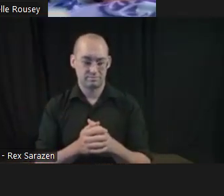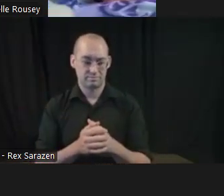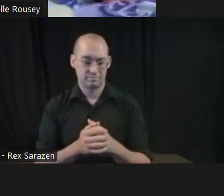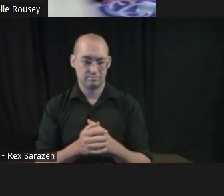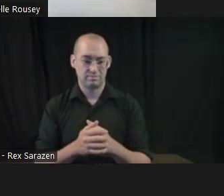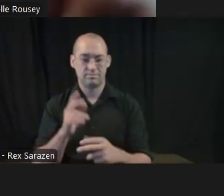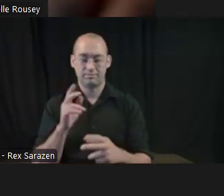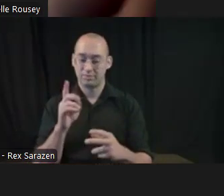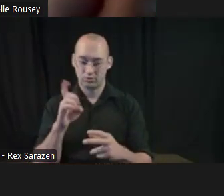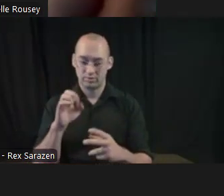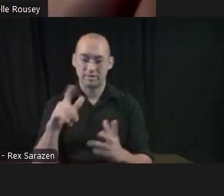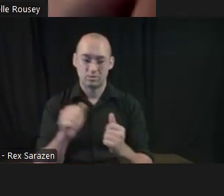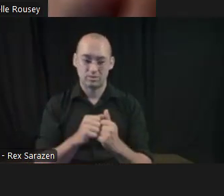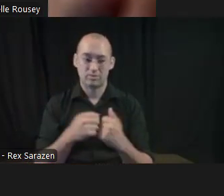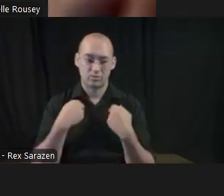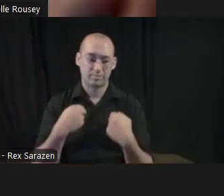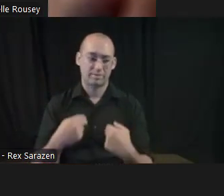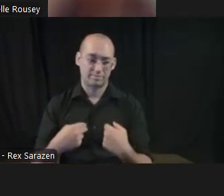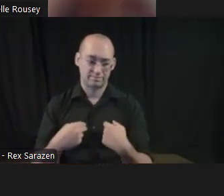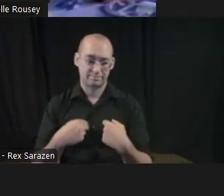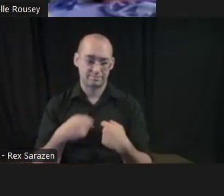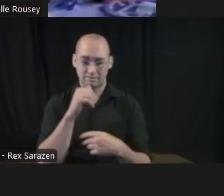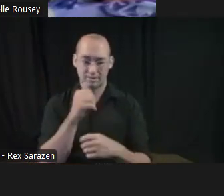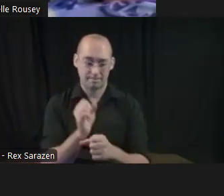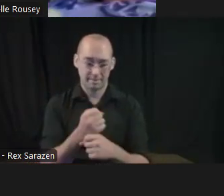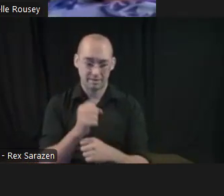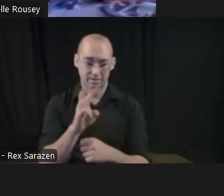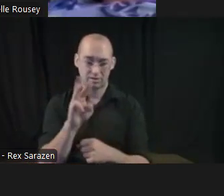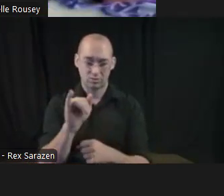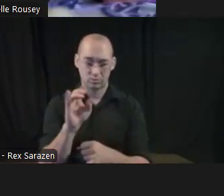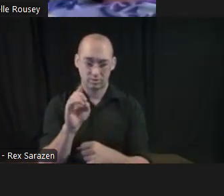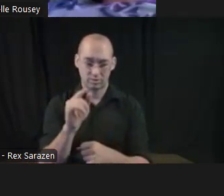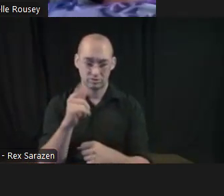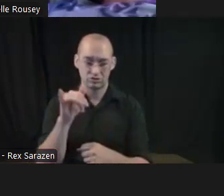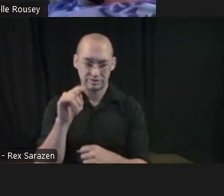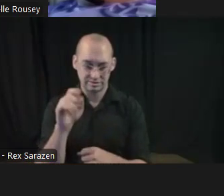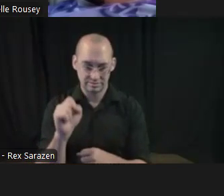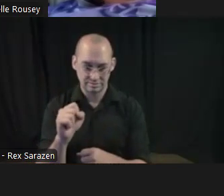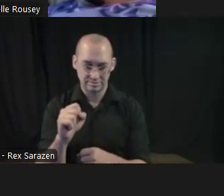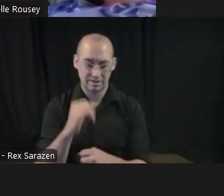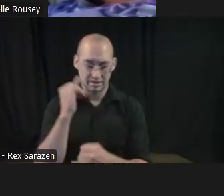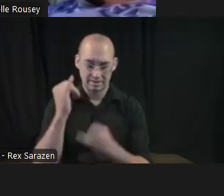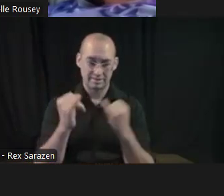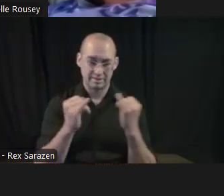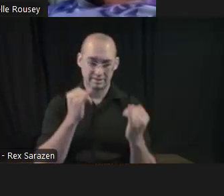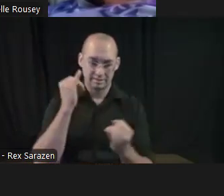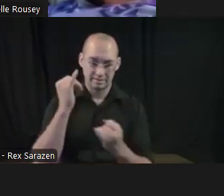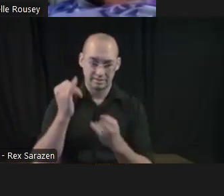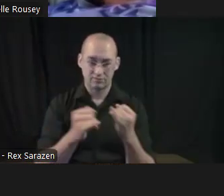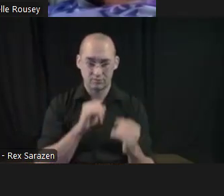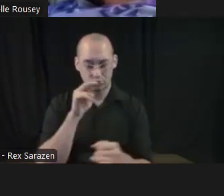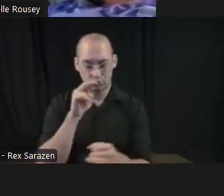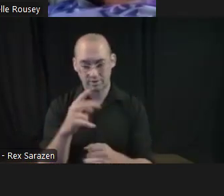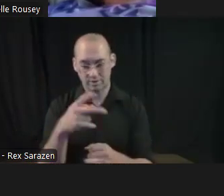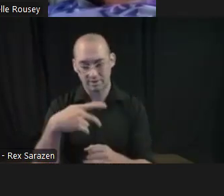human beings and we're not making widgets. And so the idea of looking at, a pilot